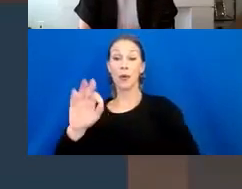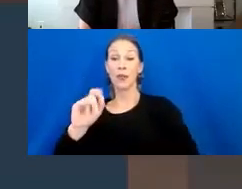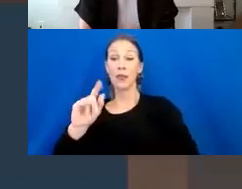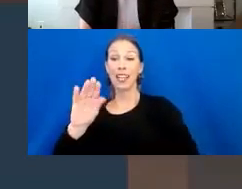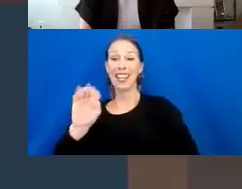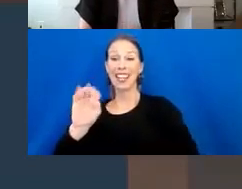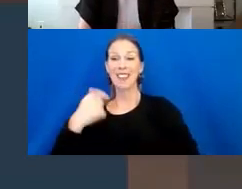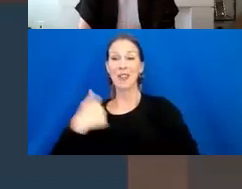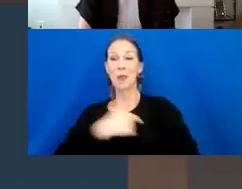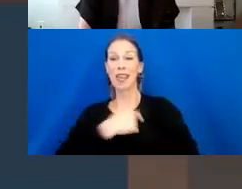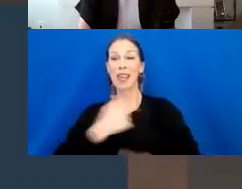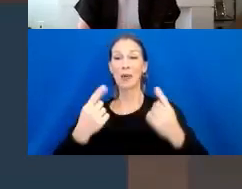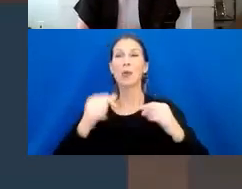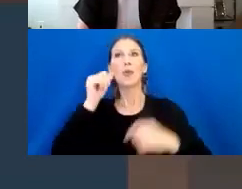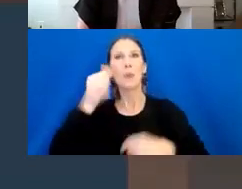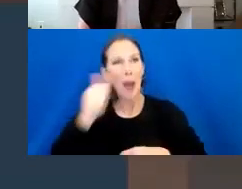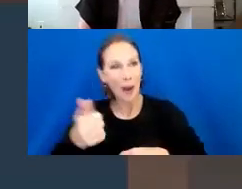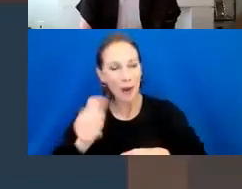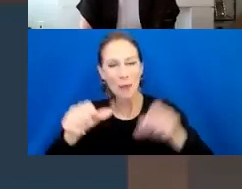I suppose I'll say tomorrow,